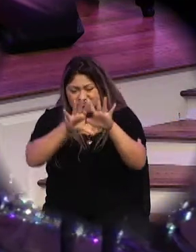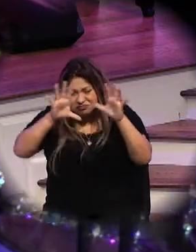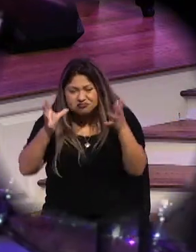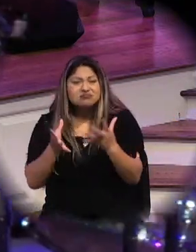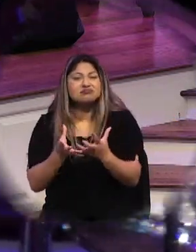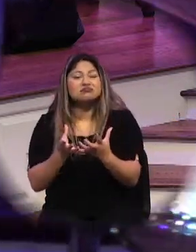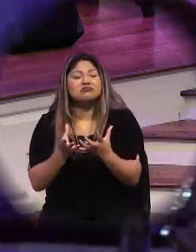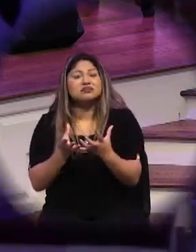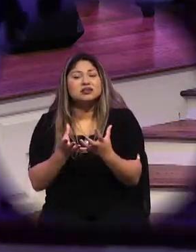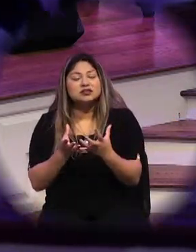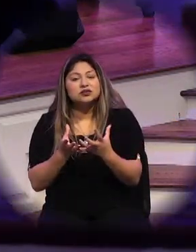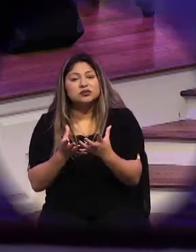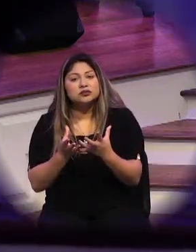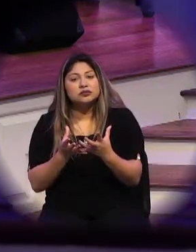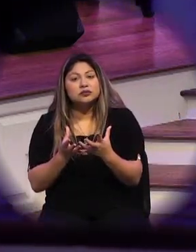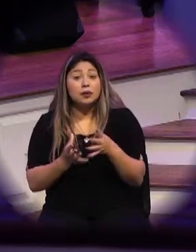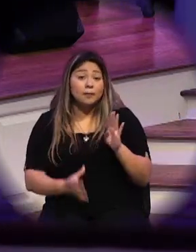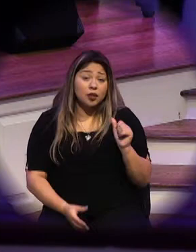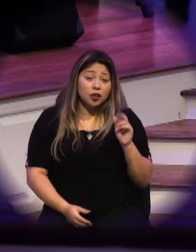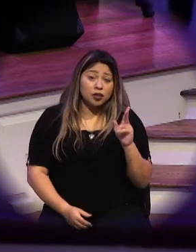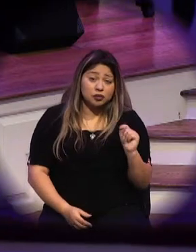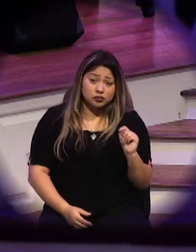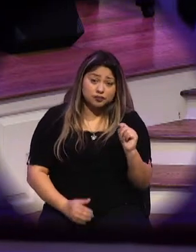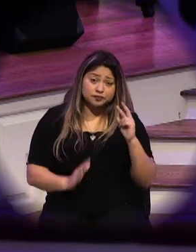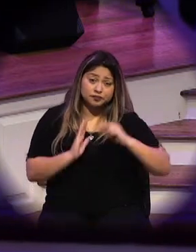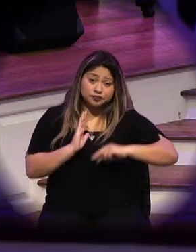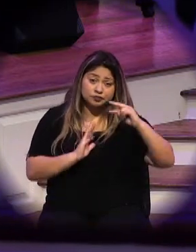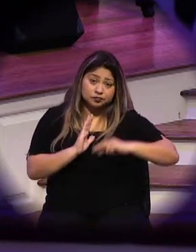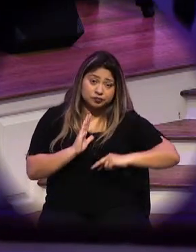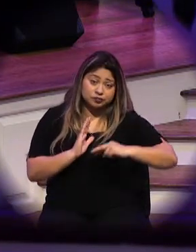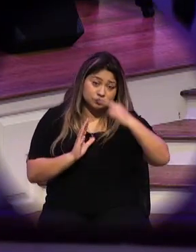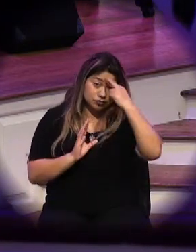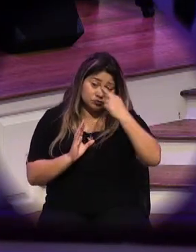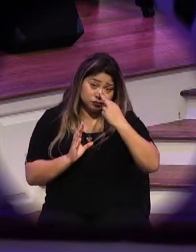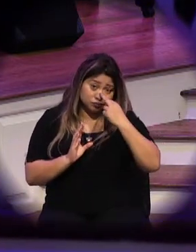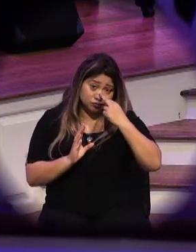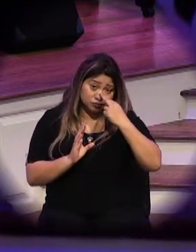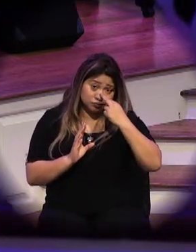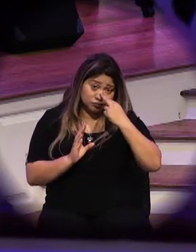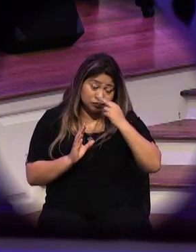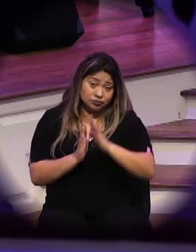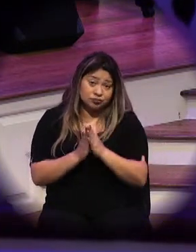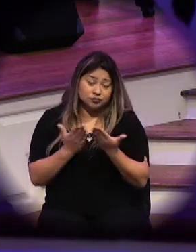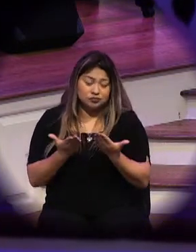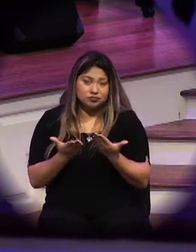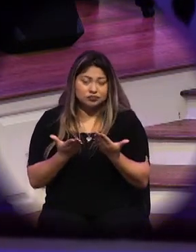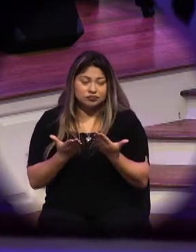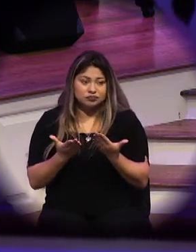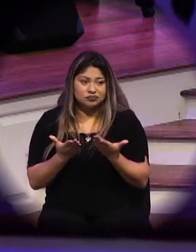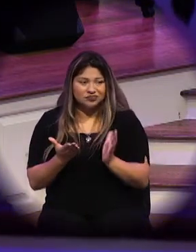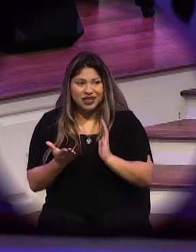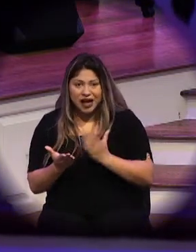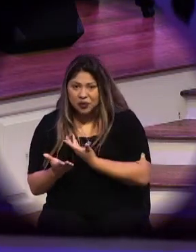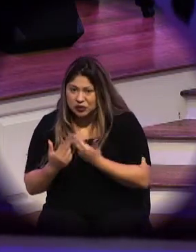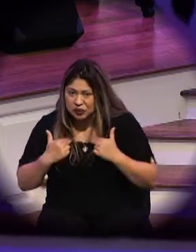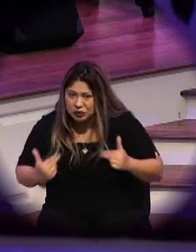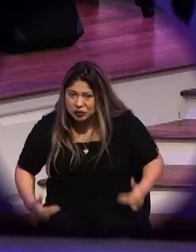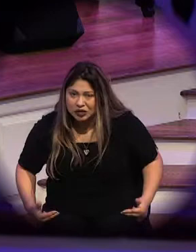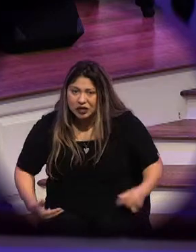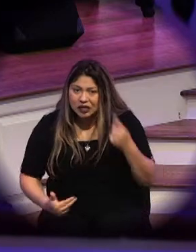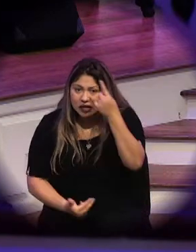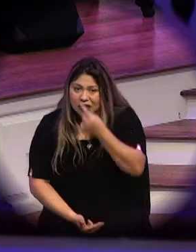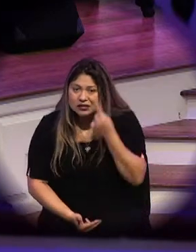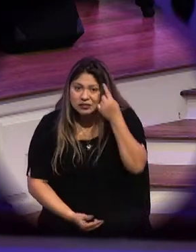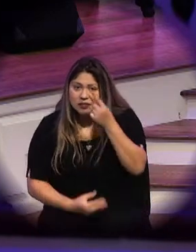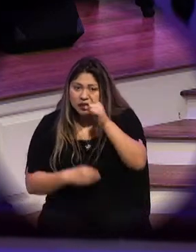thoughts about human beings, so that he said it is not the right human thoughts about God which form the content of the